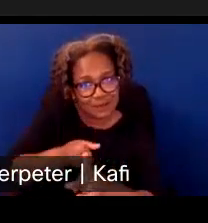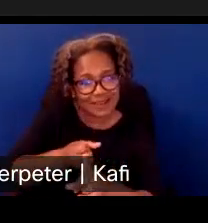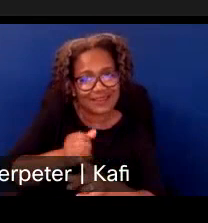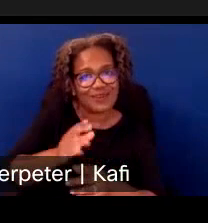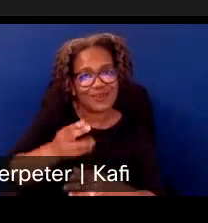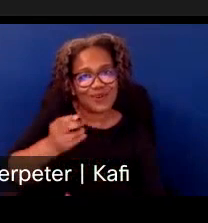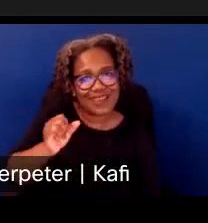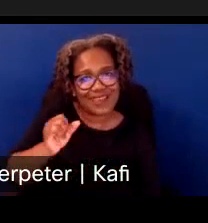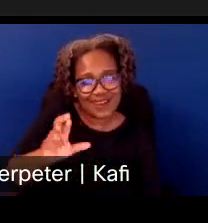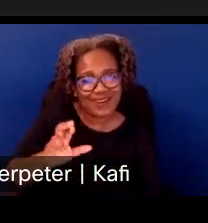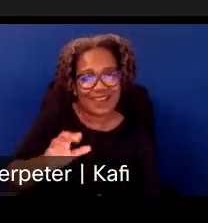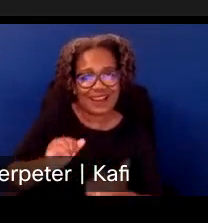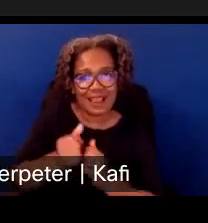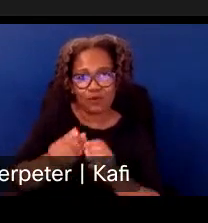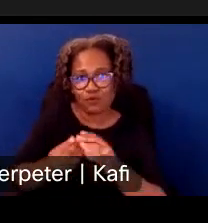treat it.